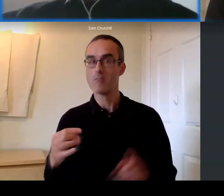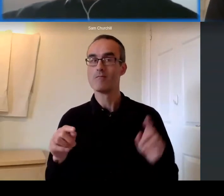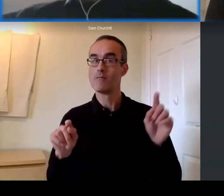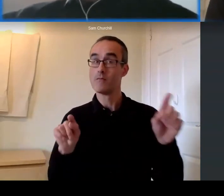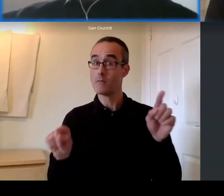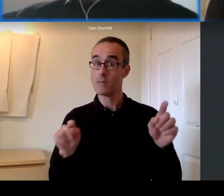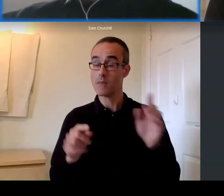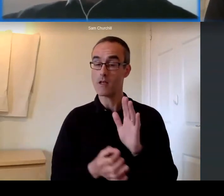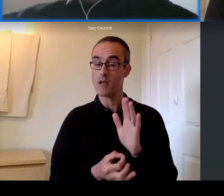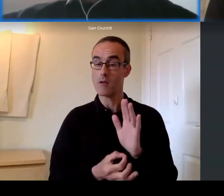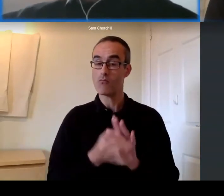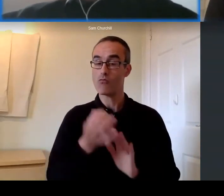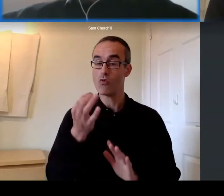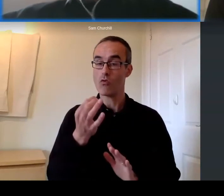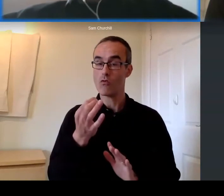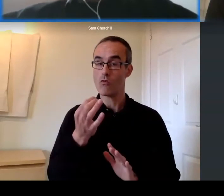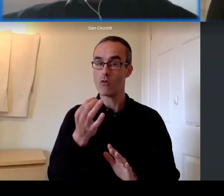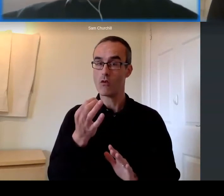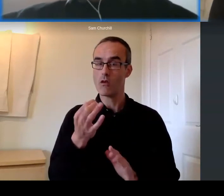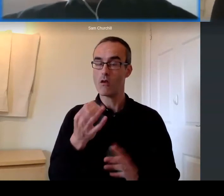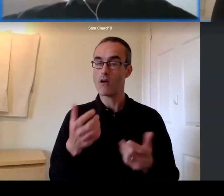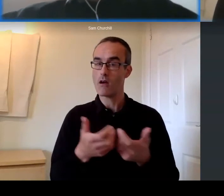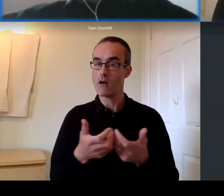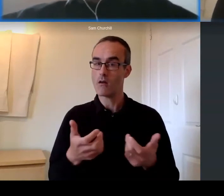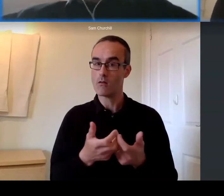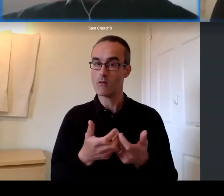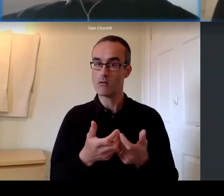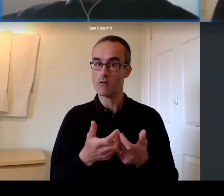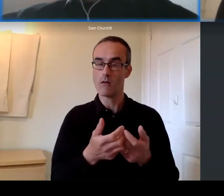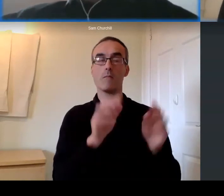in those forums, in those boardrooms, you will have that